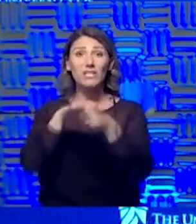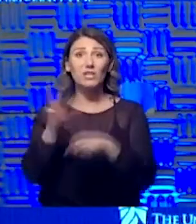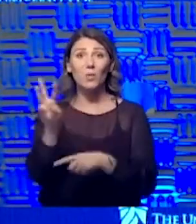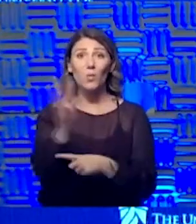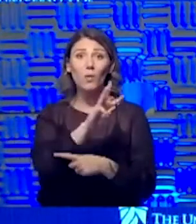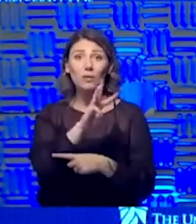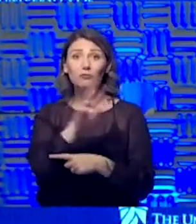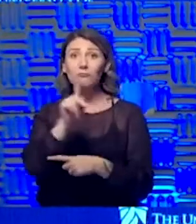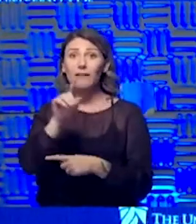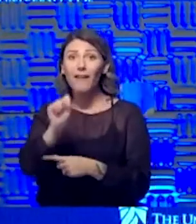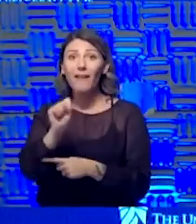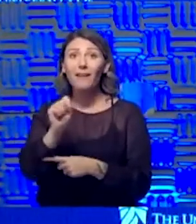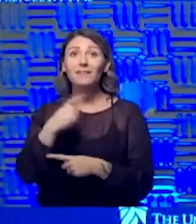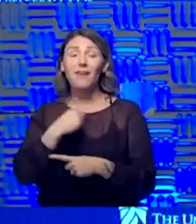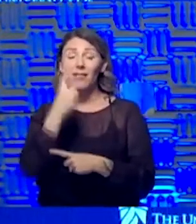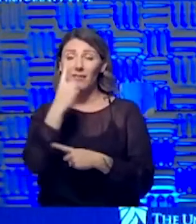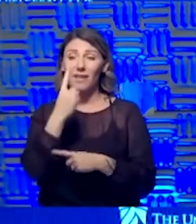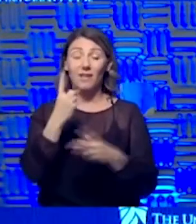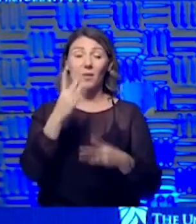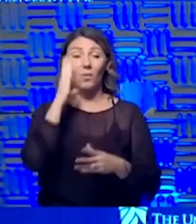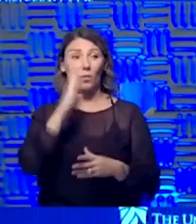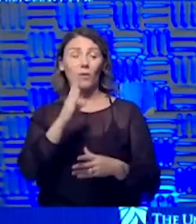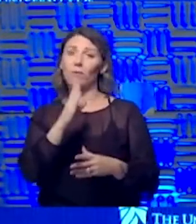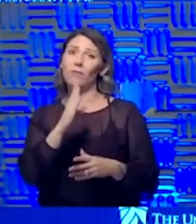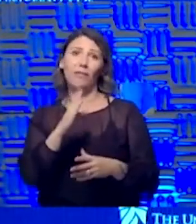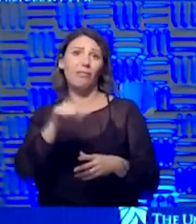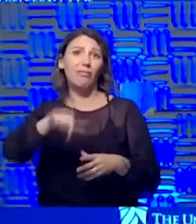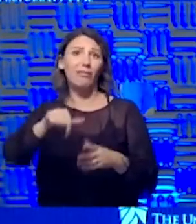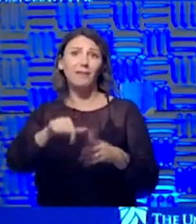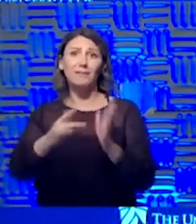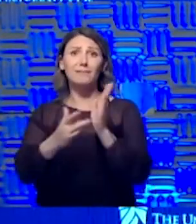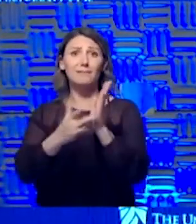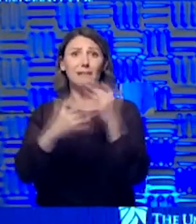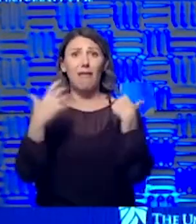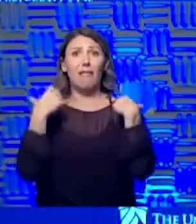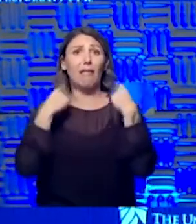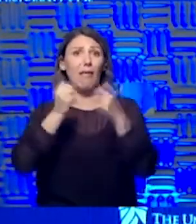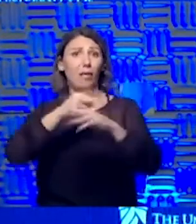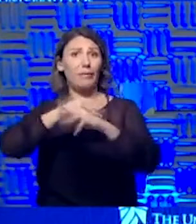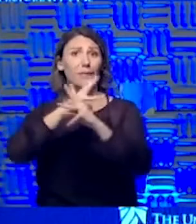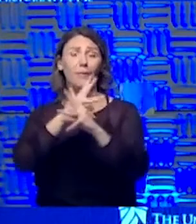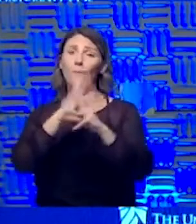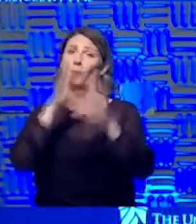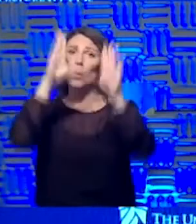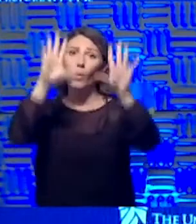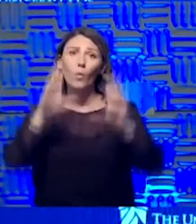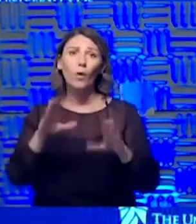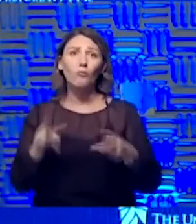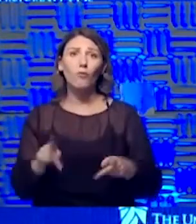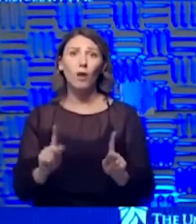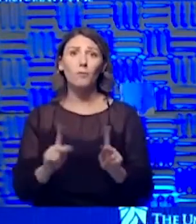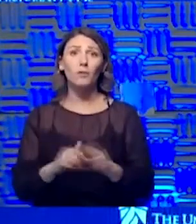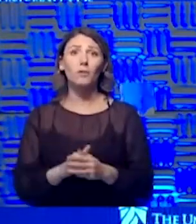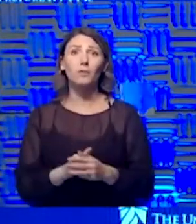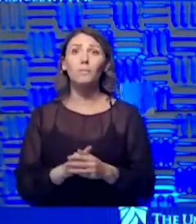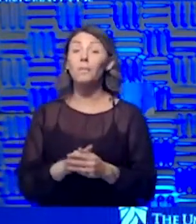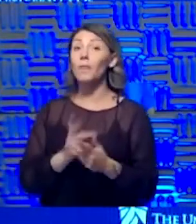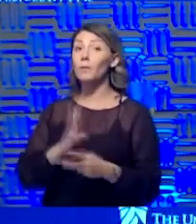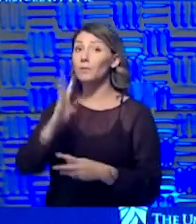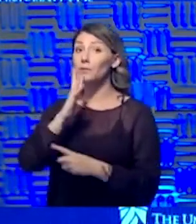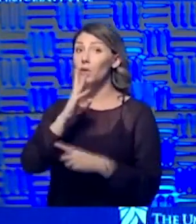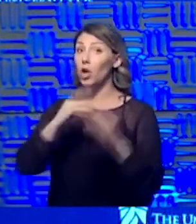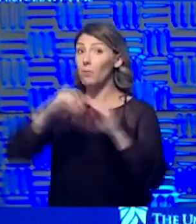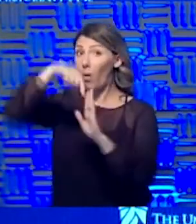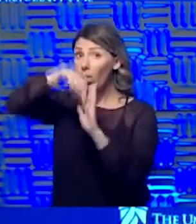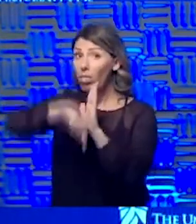specialists. I think this telehealth answer is going to be just great. So I think we're looking forward to that. I think that patient will be safe. We'll keep you safe. About it